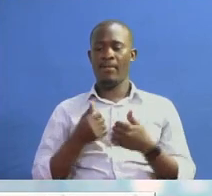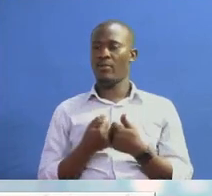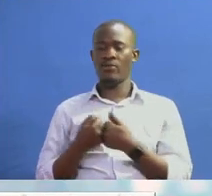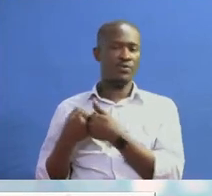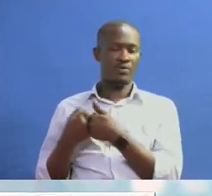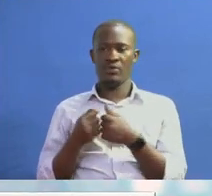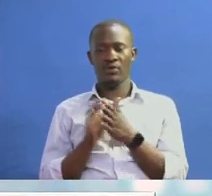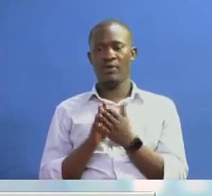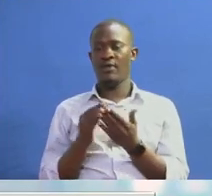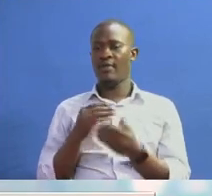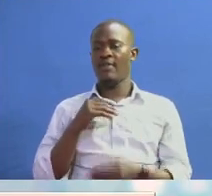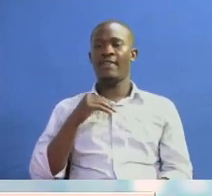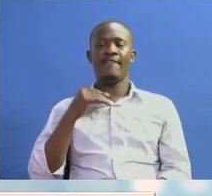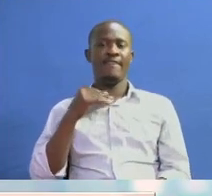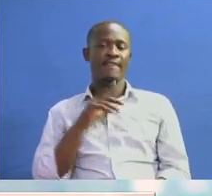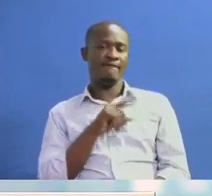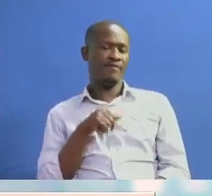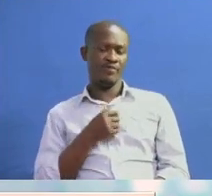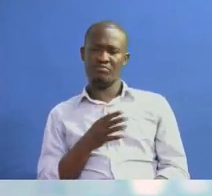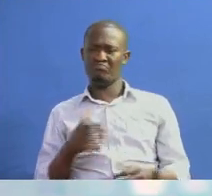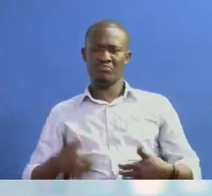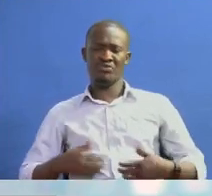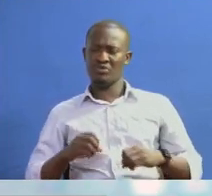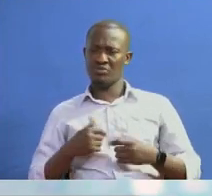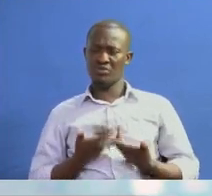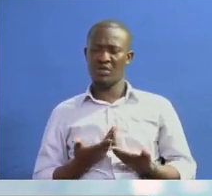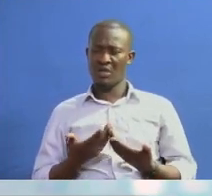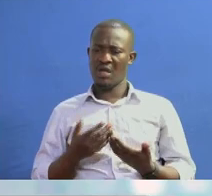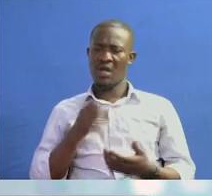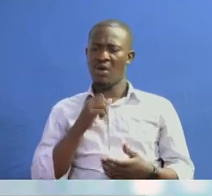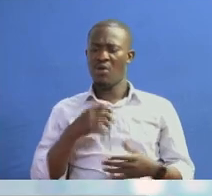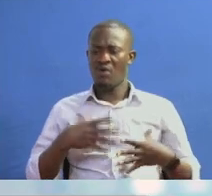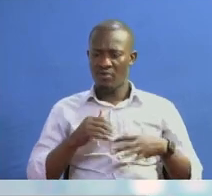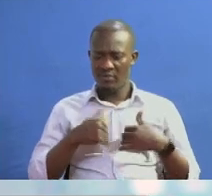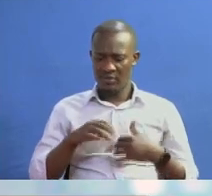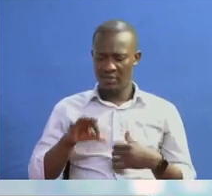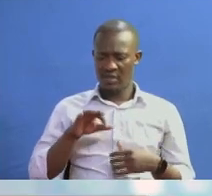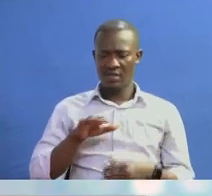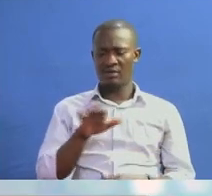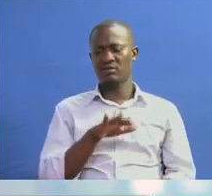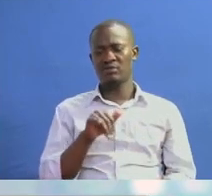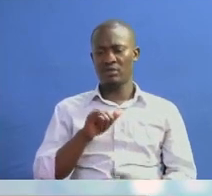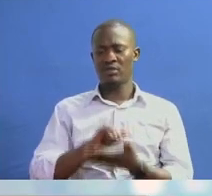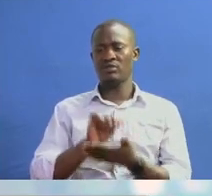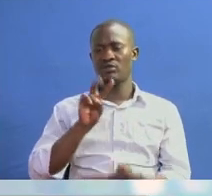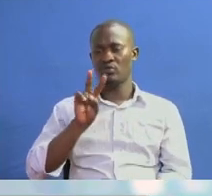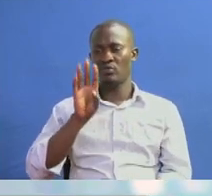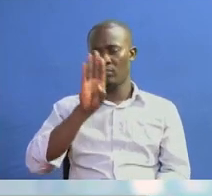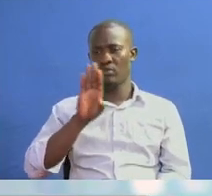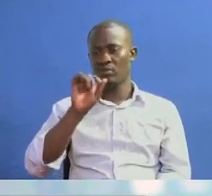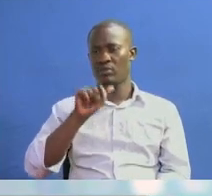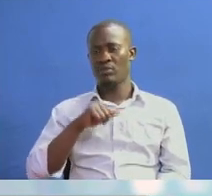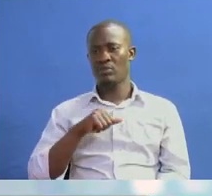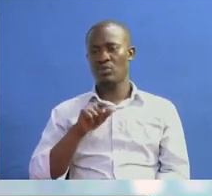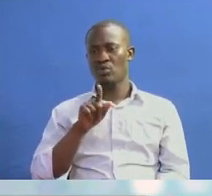And actually, the funny thing, sometimes they are not even youth. Mm-hmm. They are old people who are just taking our space. So that 2 billion,